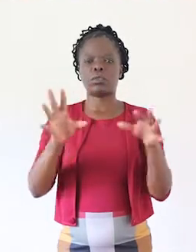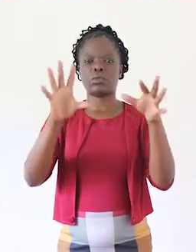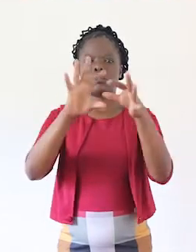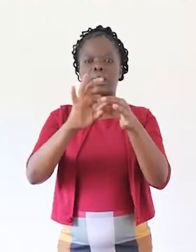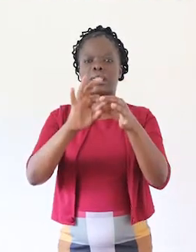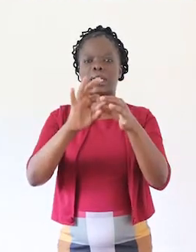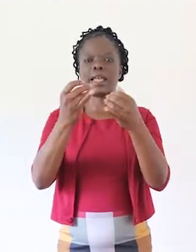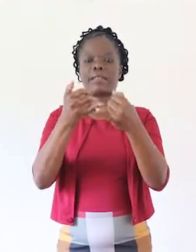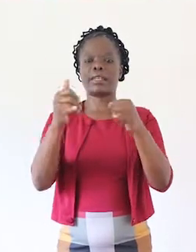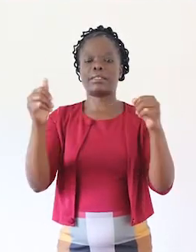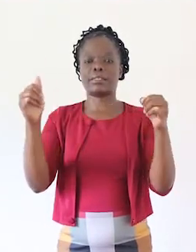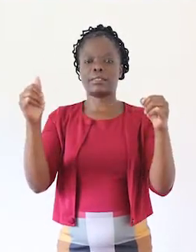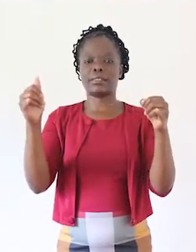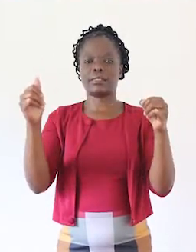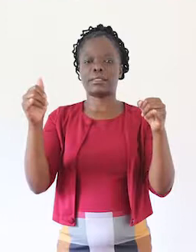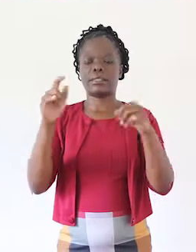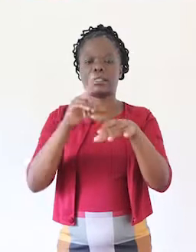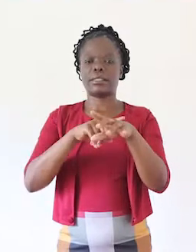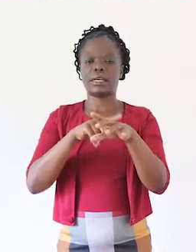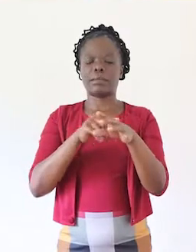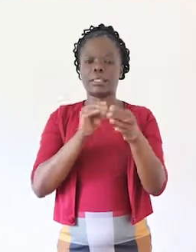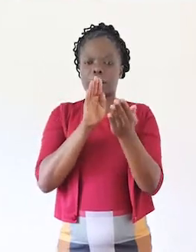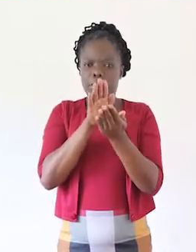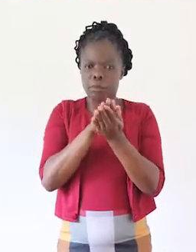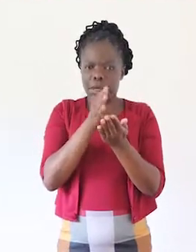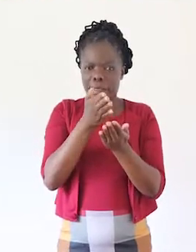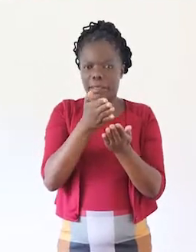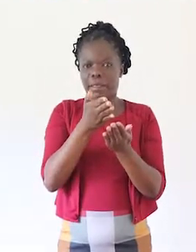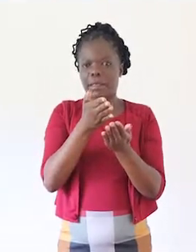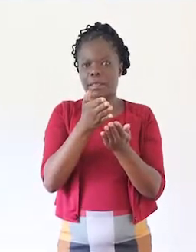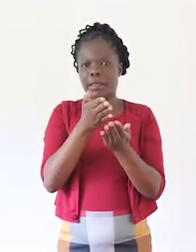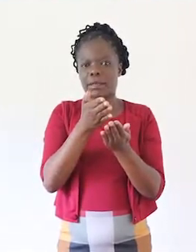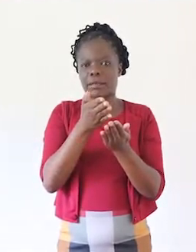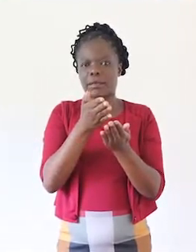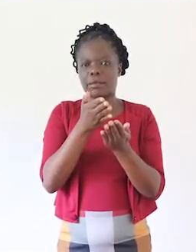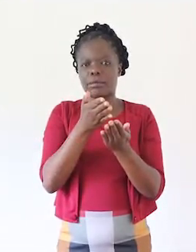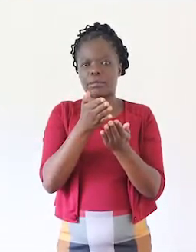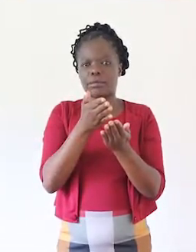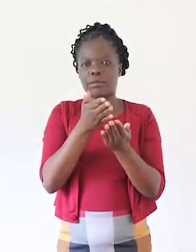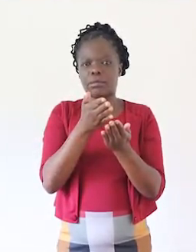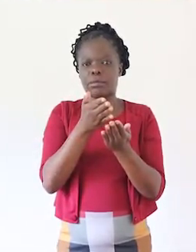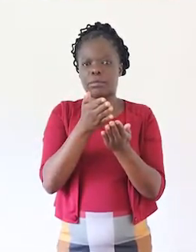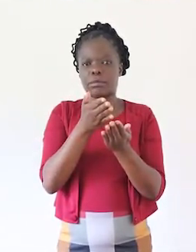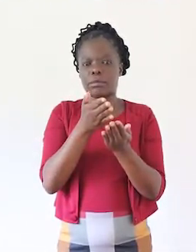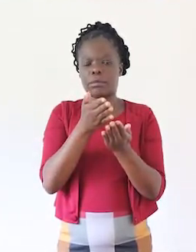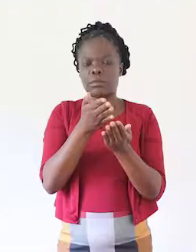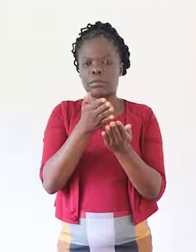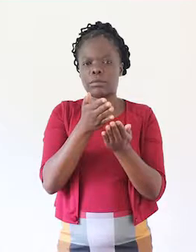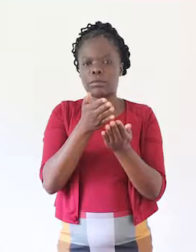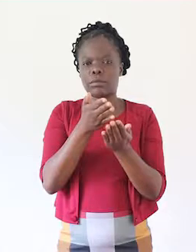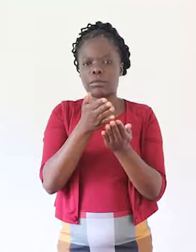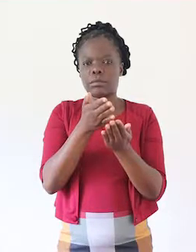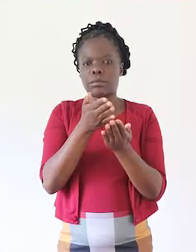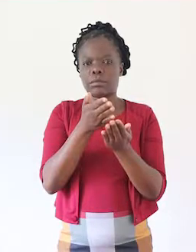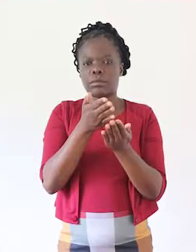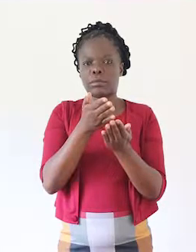the yarns. So when it is put up here, so you can just get hold of this, hold it this way. So this